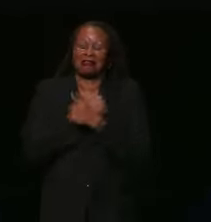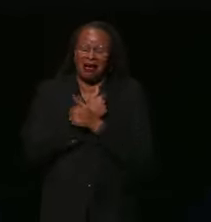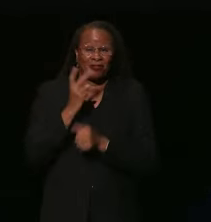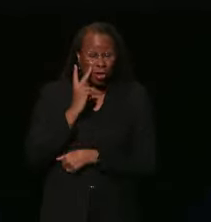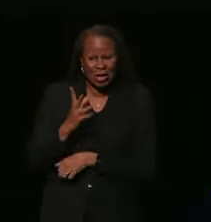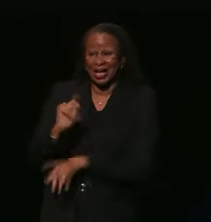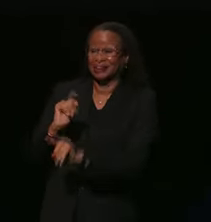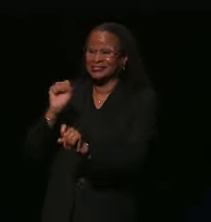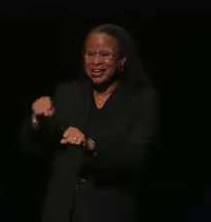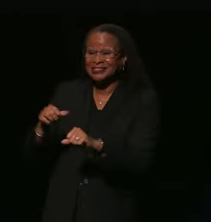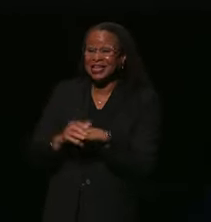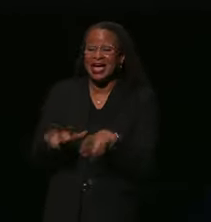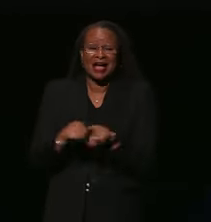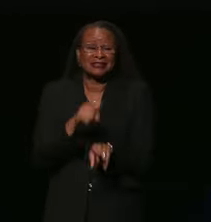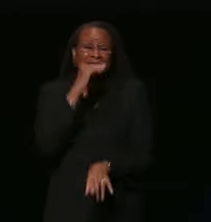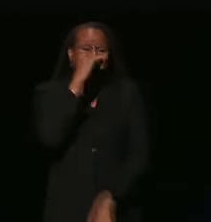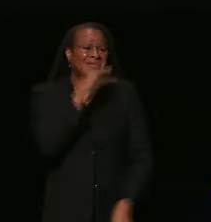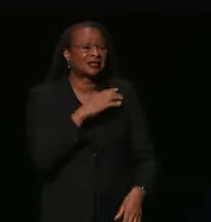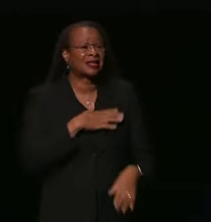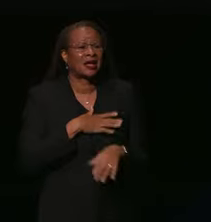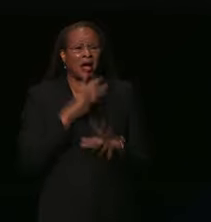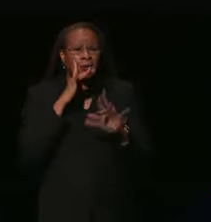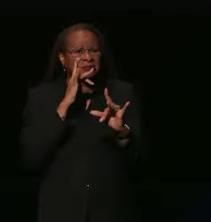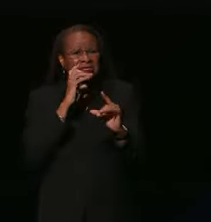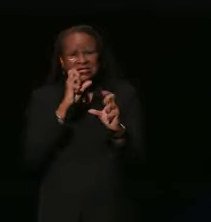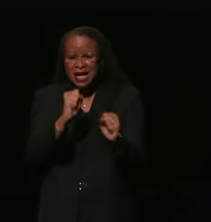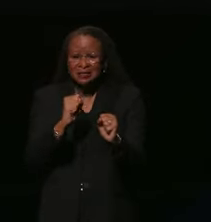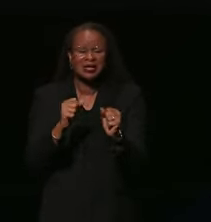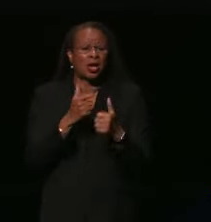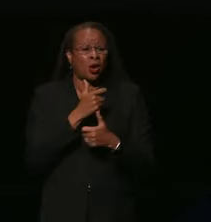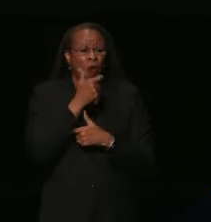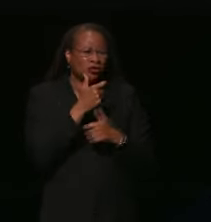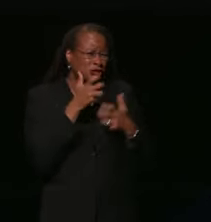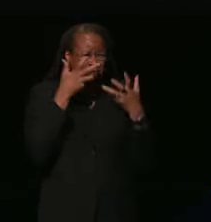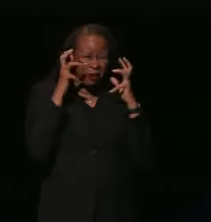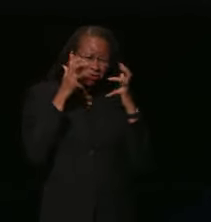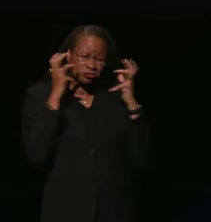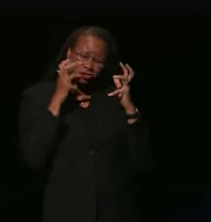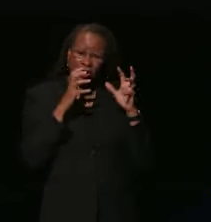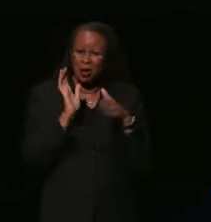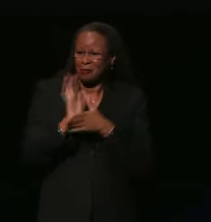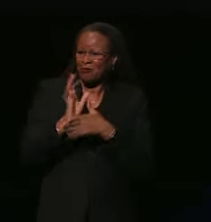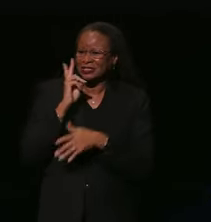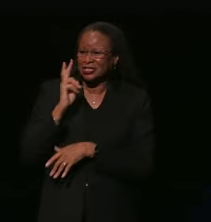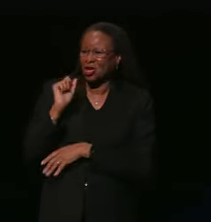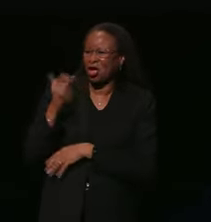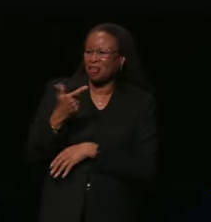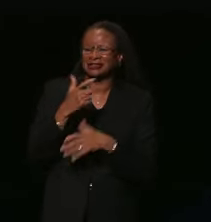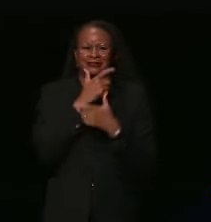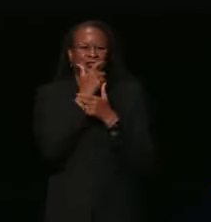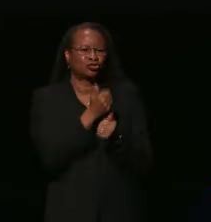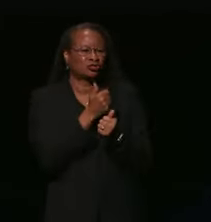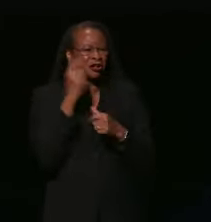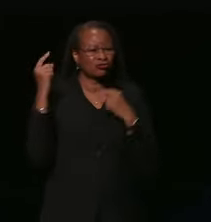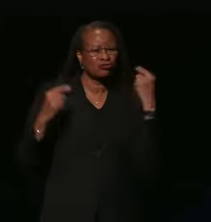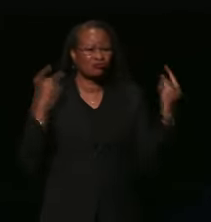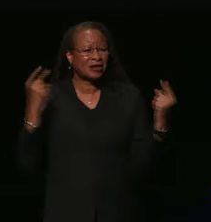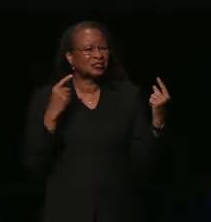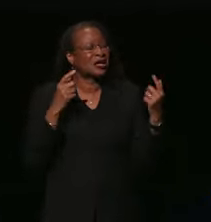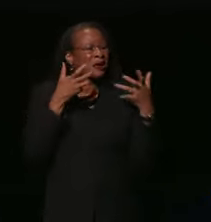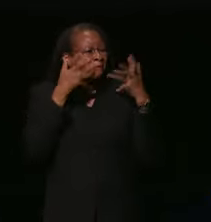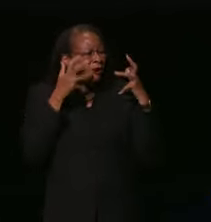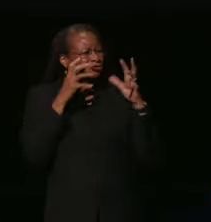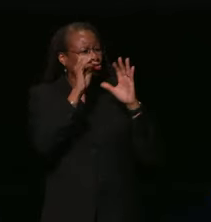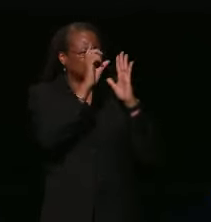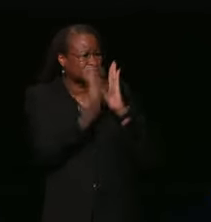at it. As a kid, I was obsessed watching monster movies and seeing all these interesting and crazy monster